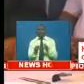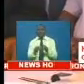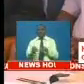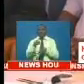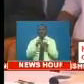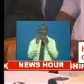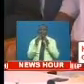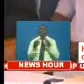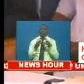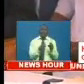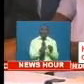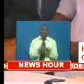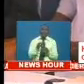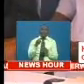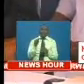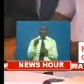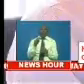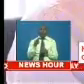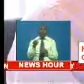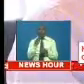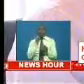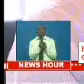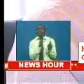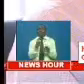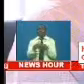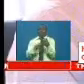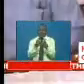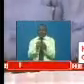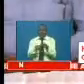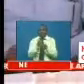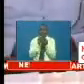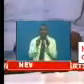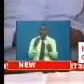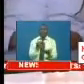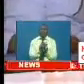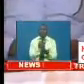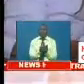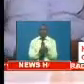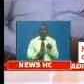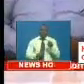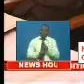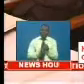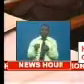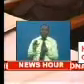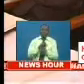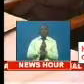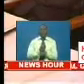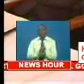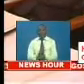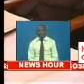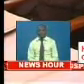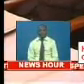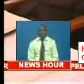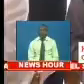National Peace Council, George Amu, said plans were on course to set up a peace fund to support the activities of the